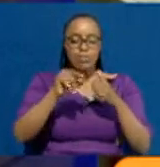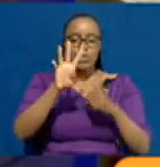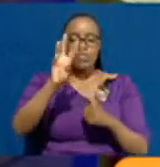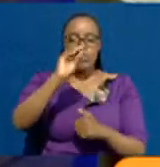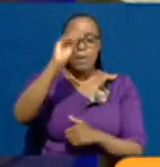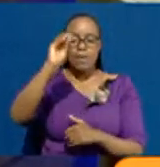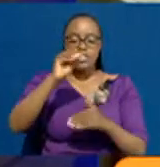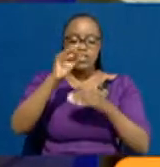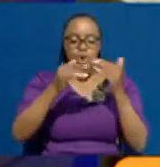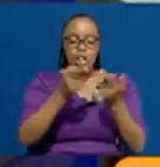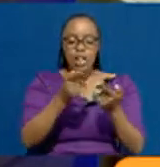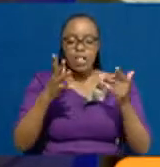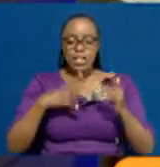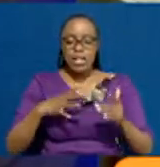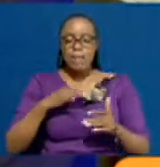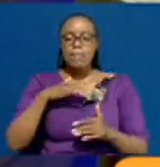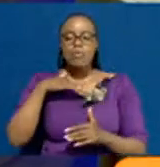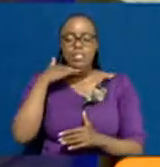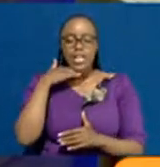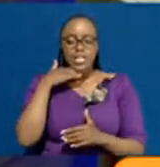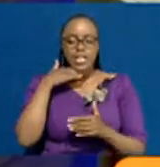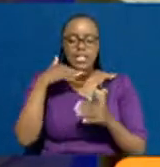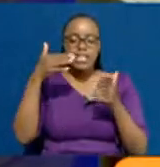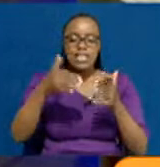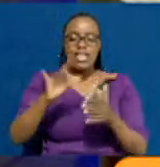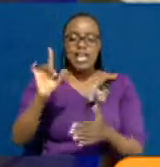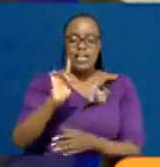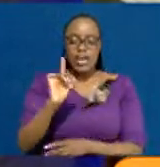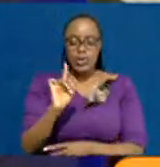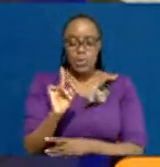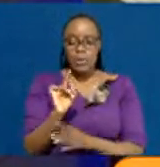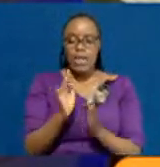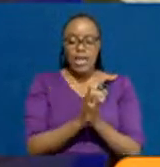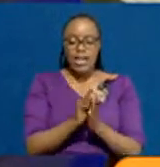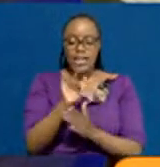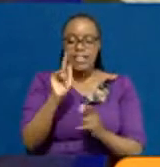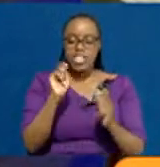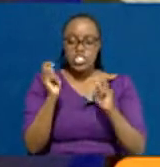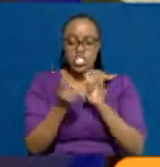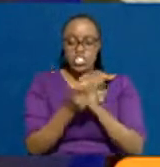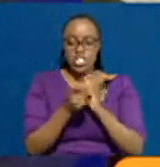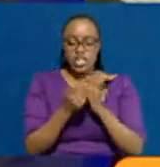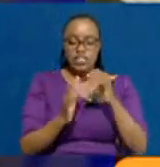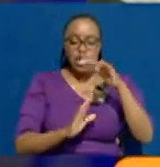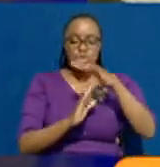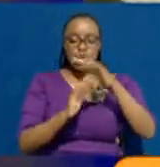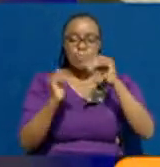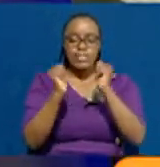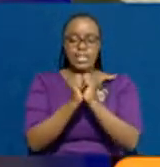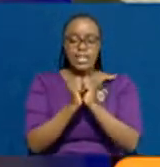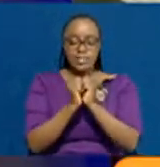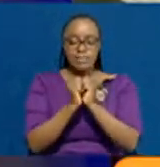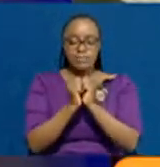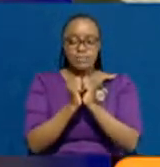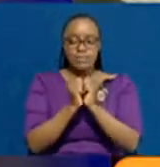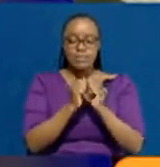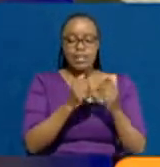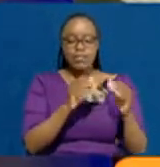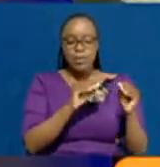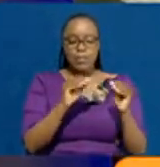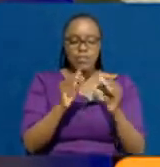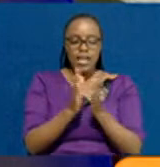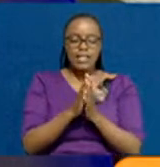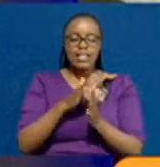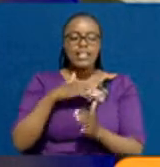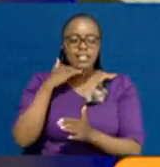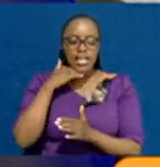27.4% of all those deaths were here in Nairobi. And that changed the top 10 morbidity and mortality